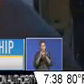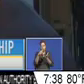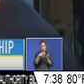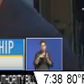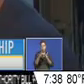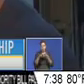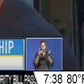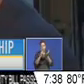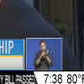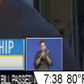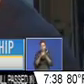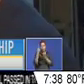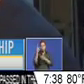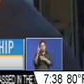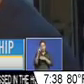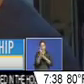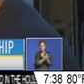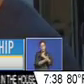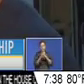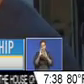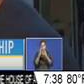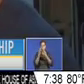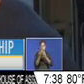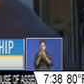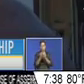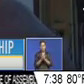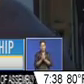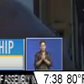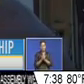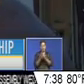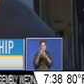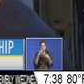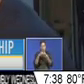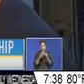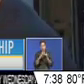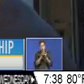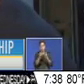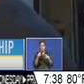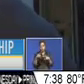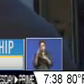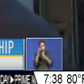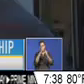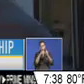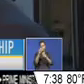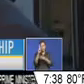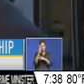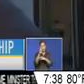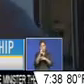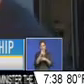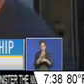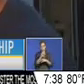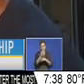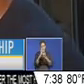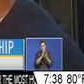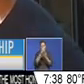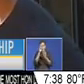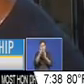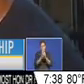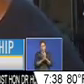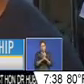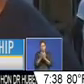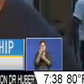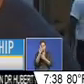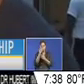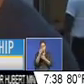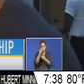country, big news for my family. We just got in the grand light. We'll be fighting for the WBA #1 contendership coming December 20th at the Madison